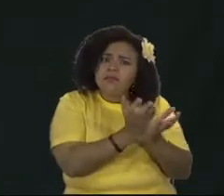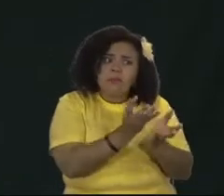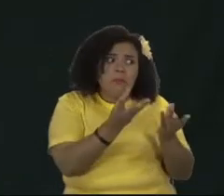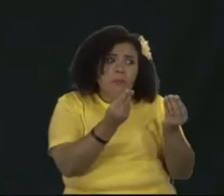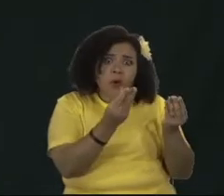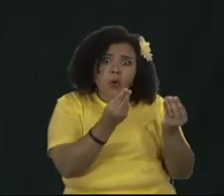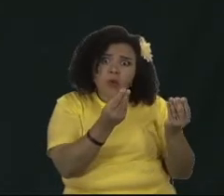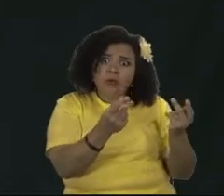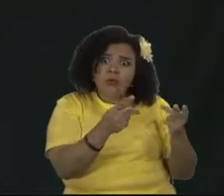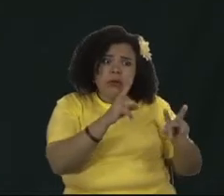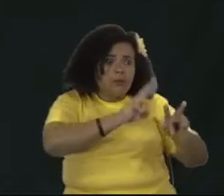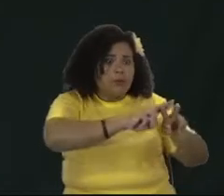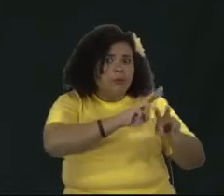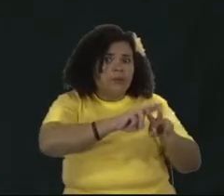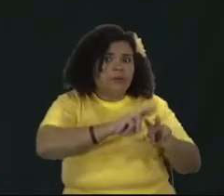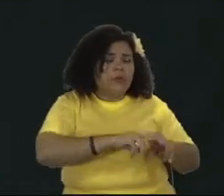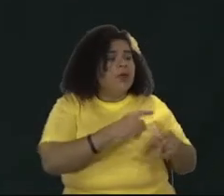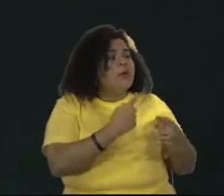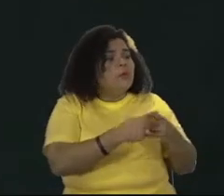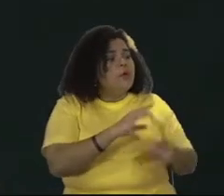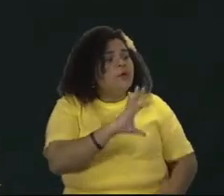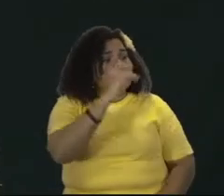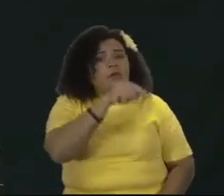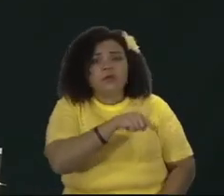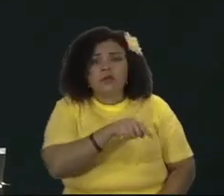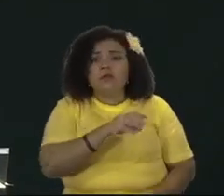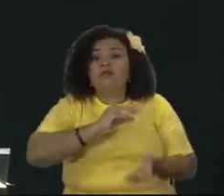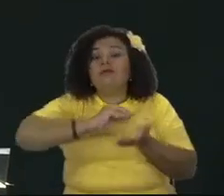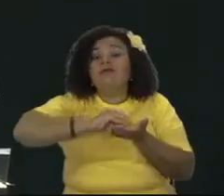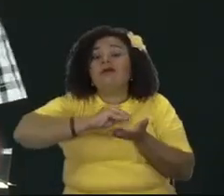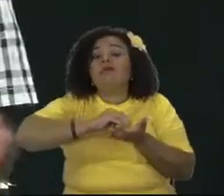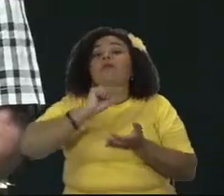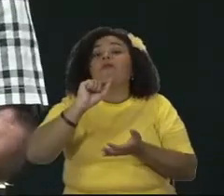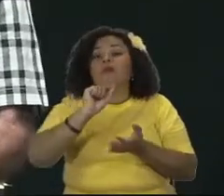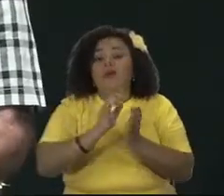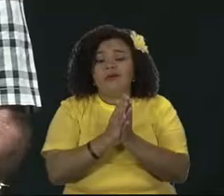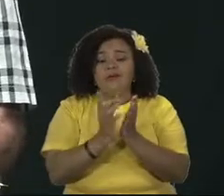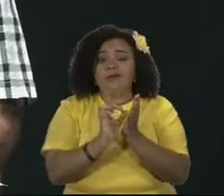something went on wrong. And then what failed was